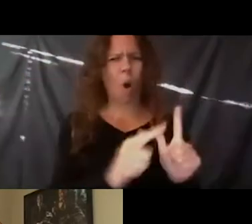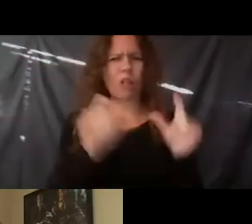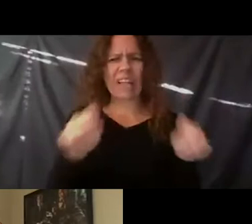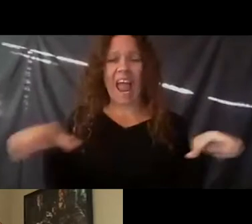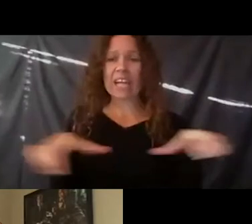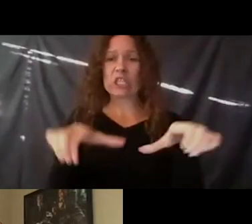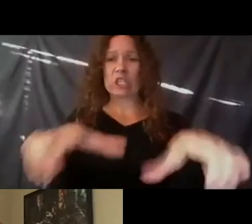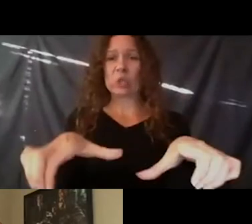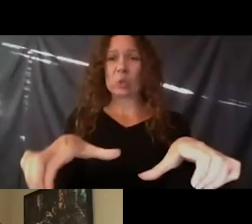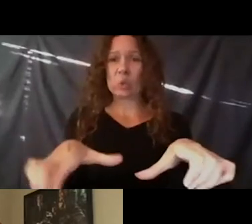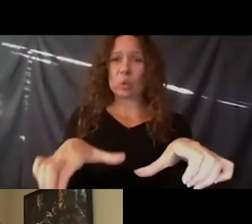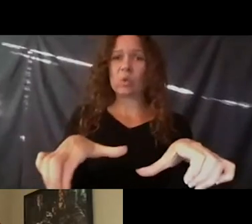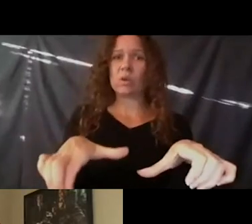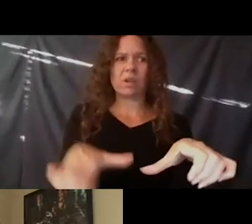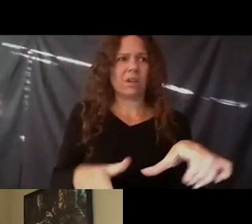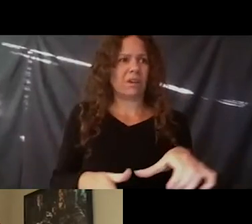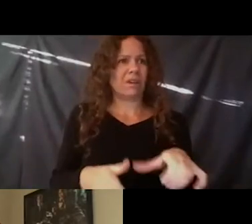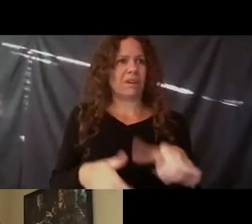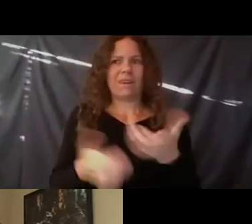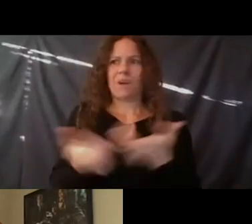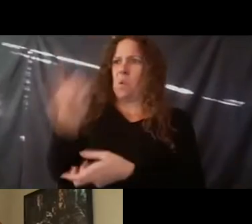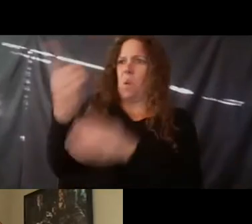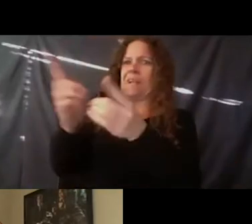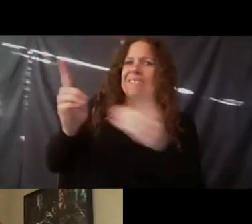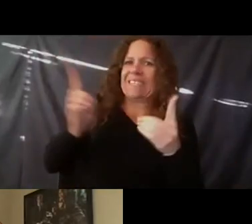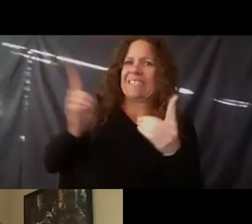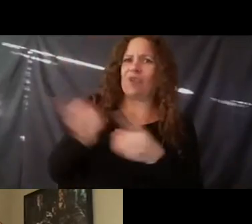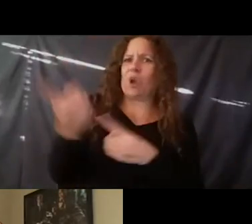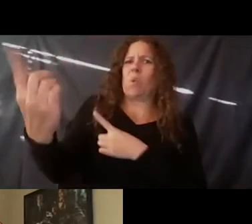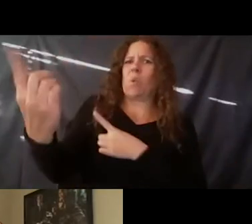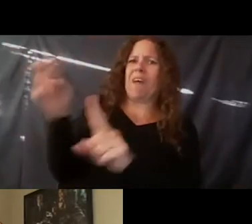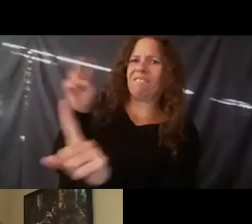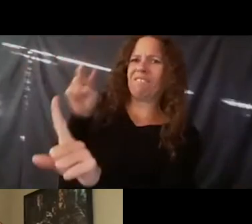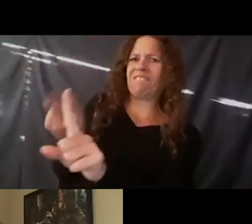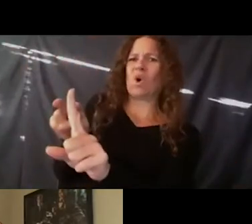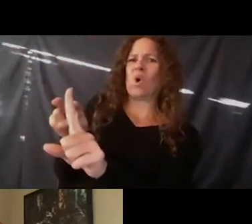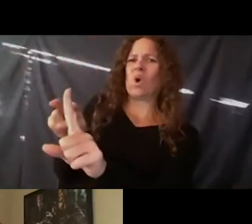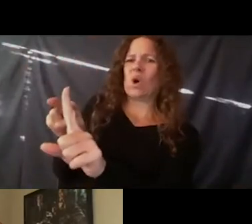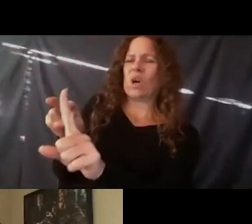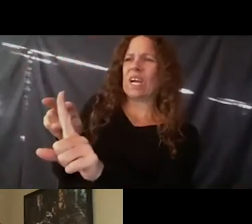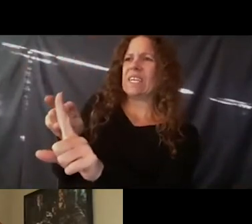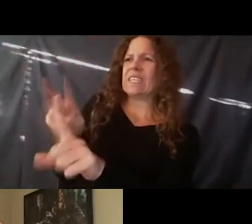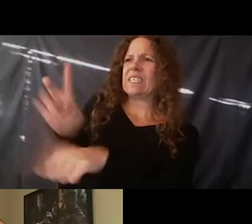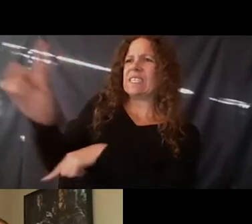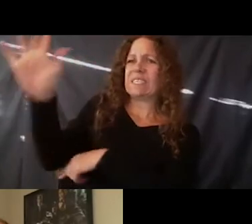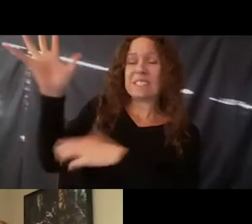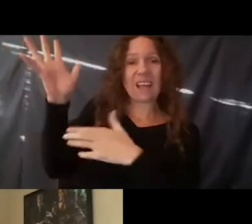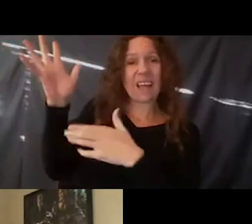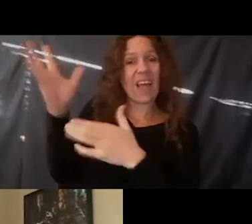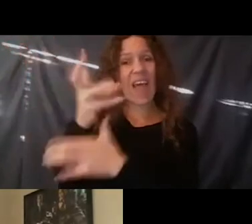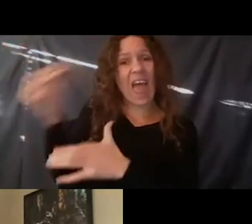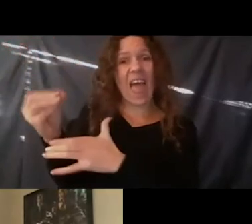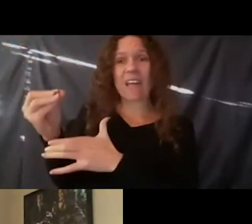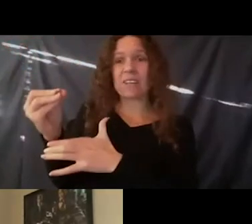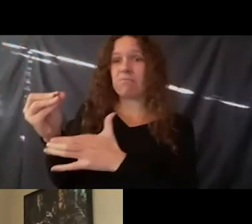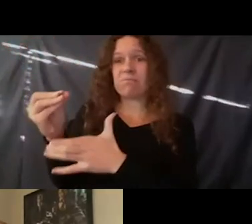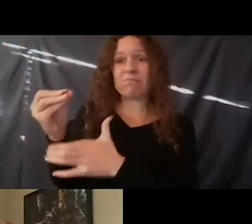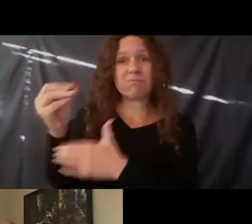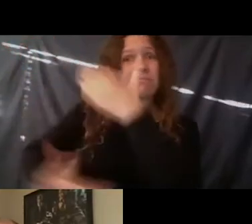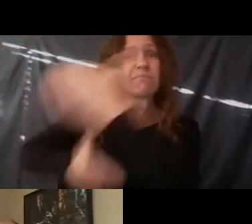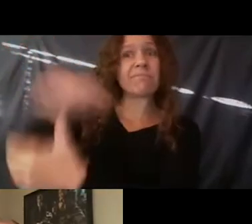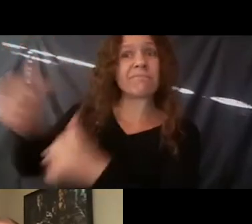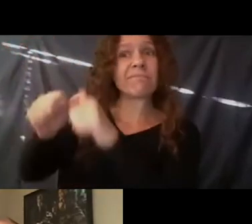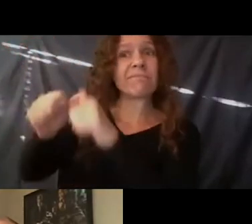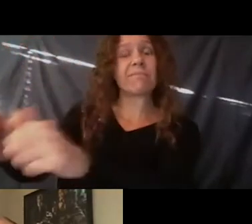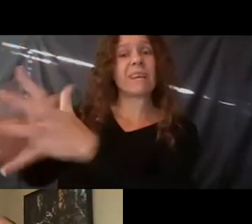one district, speak with one voice, grab one candidate to run there, and push as hard as we can? But we can't